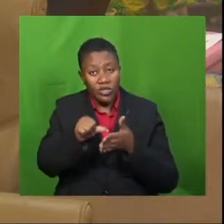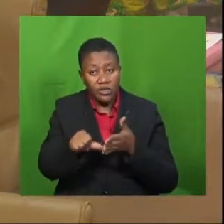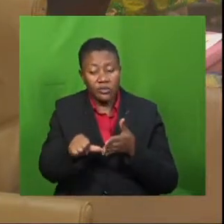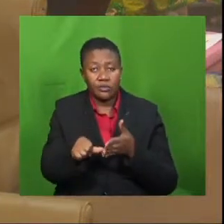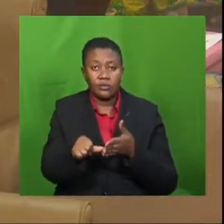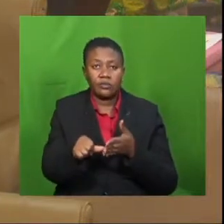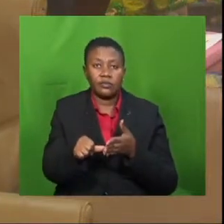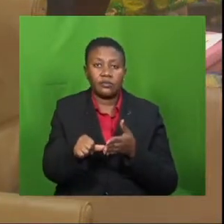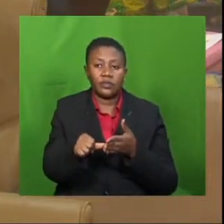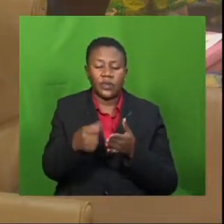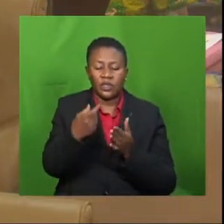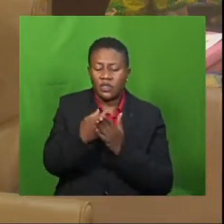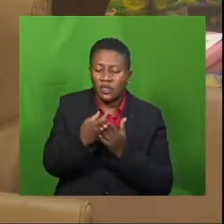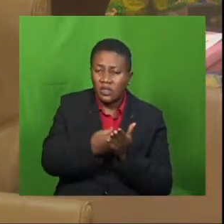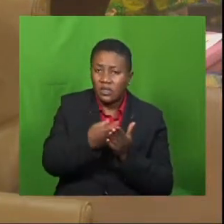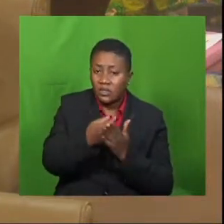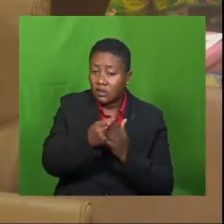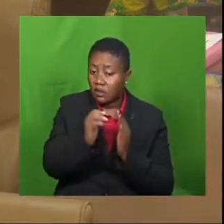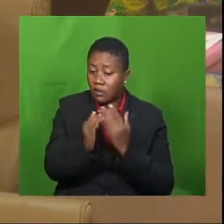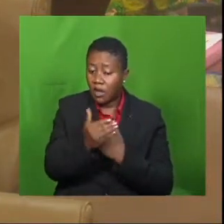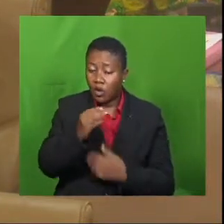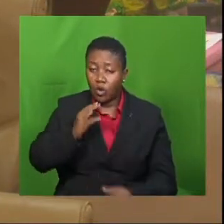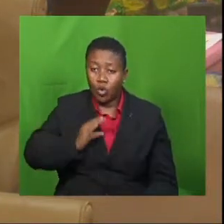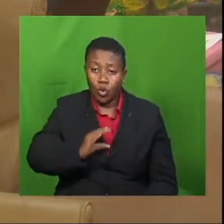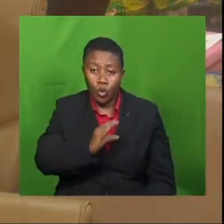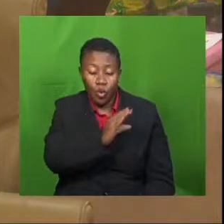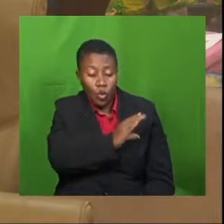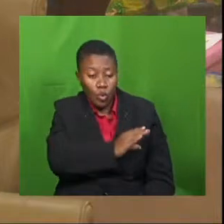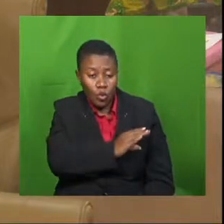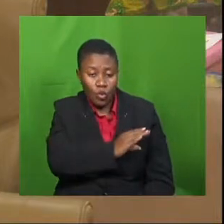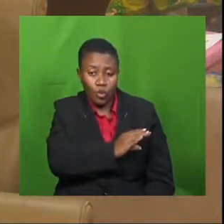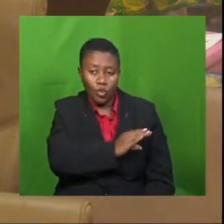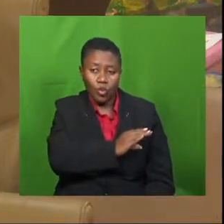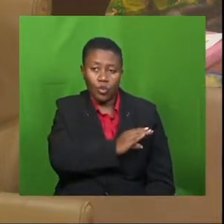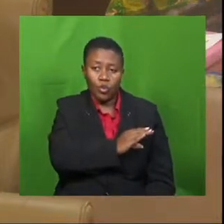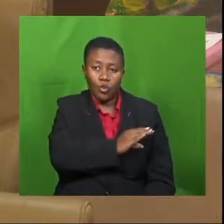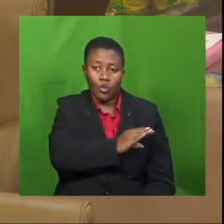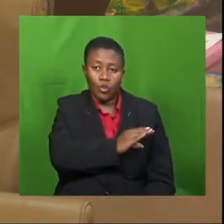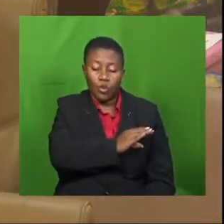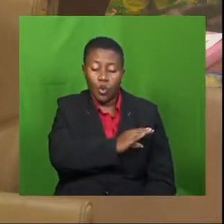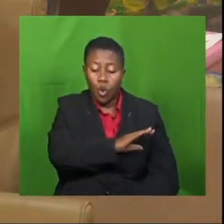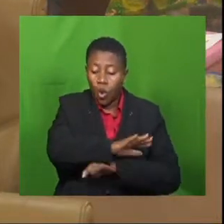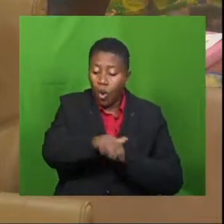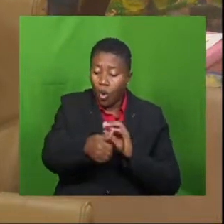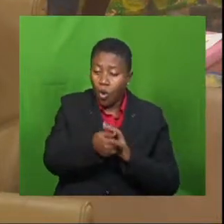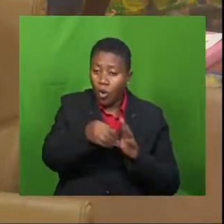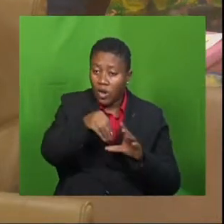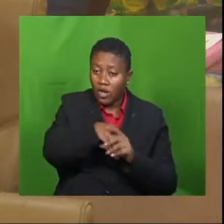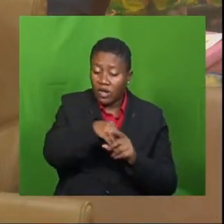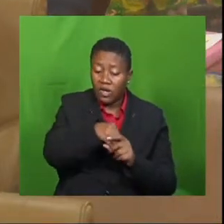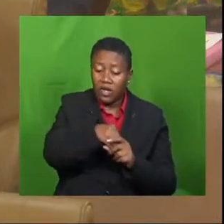were discussed by the committee, and our observations covered under paragraph 8.2.